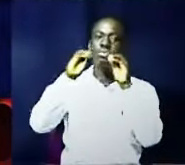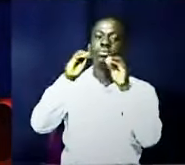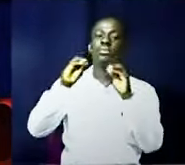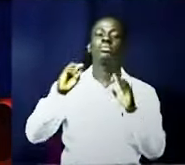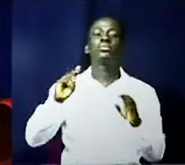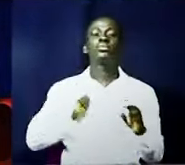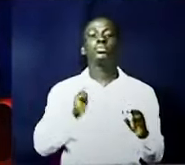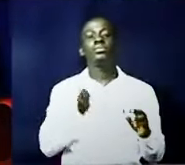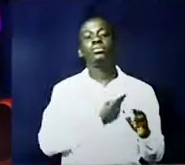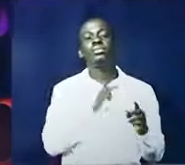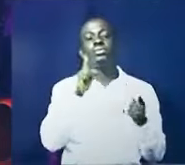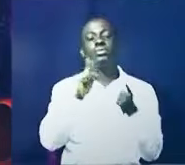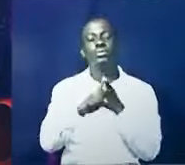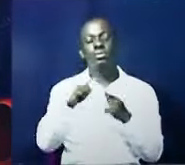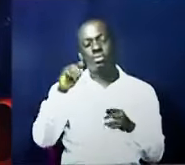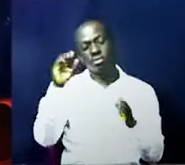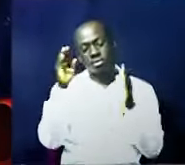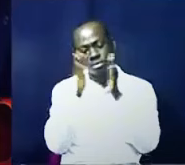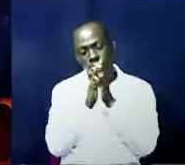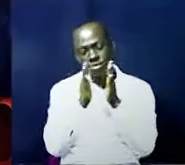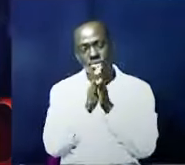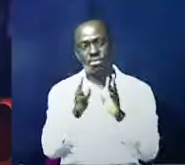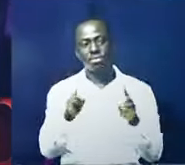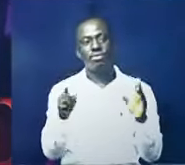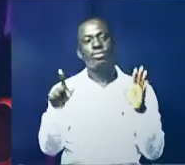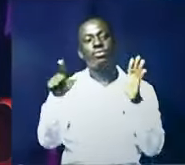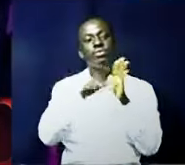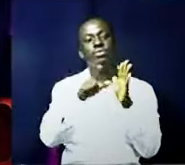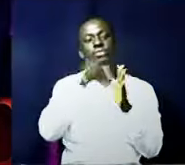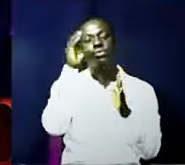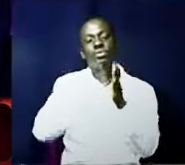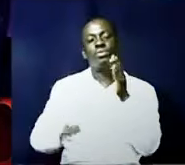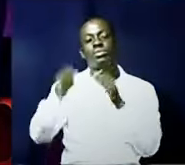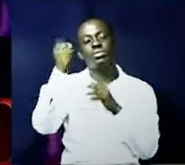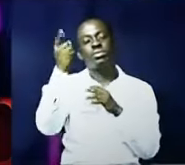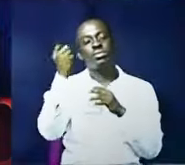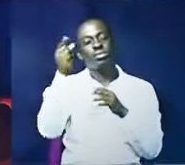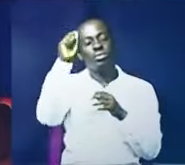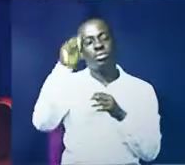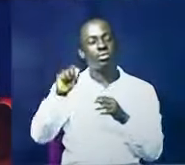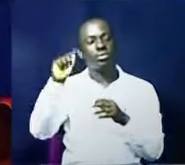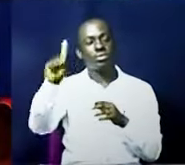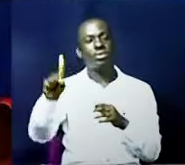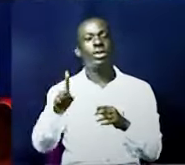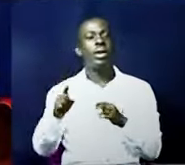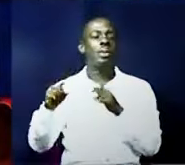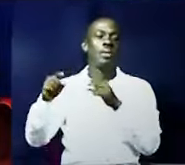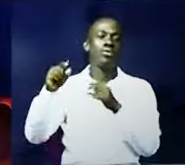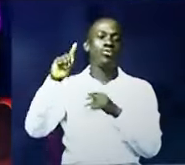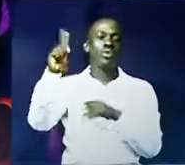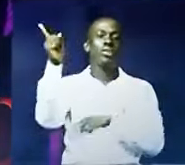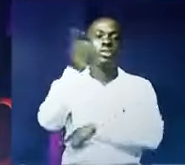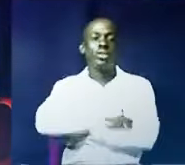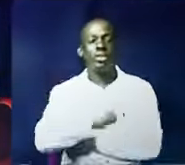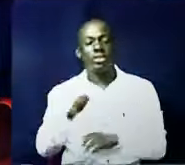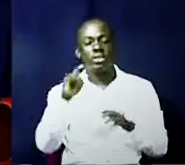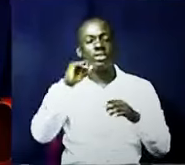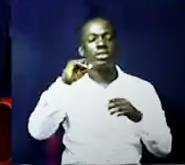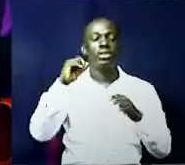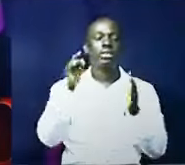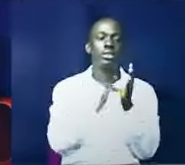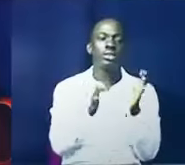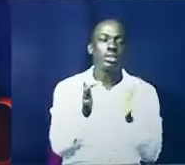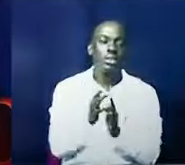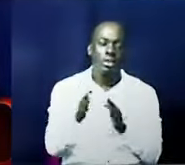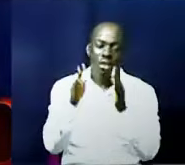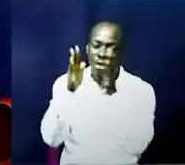So Luke chapter 11, verse 1. One day Jesus was praying in a certain